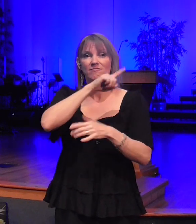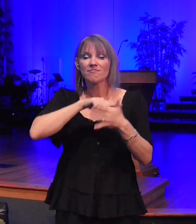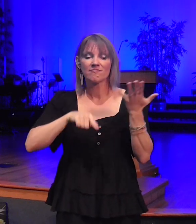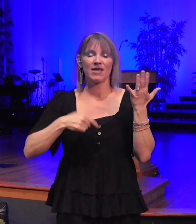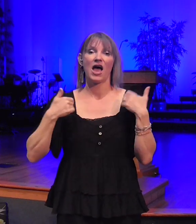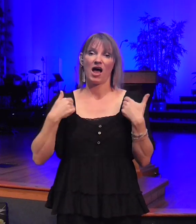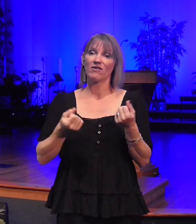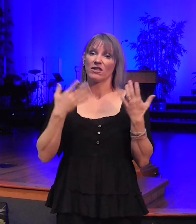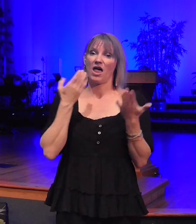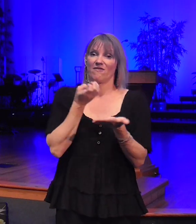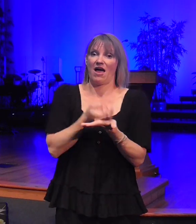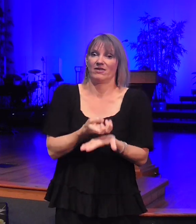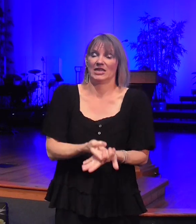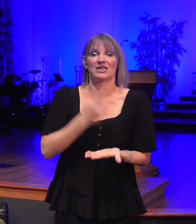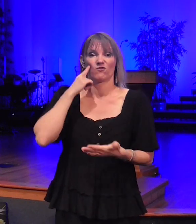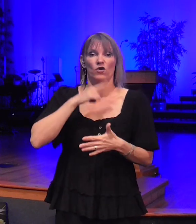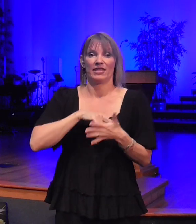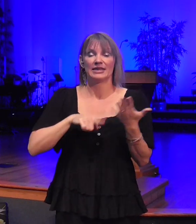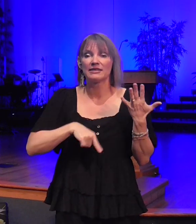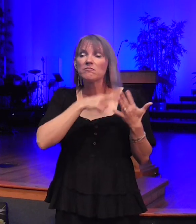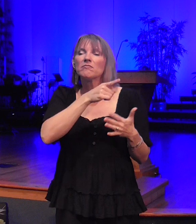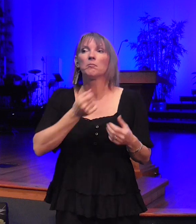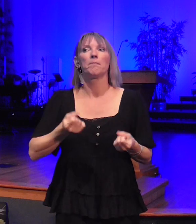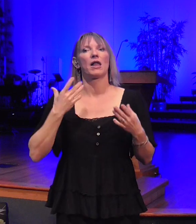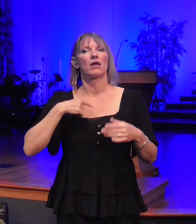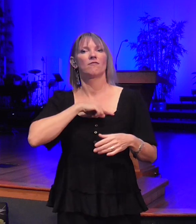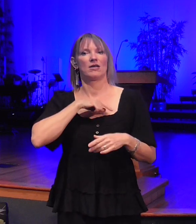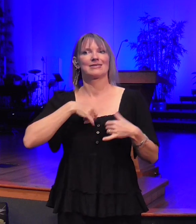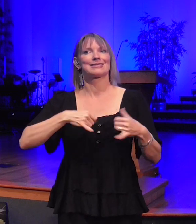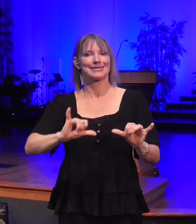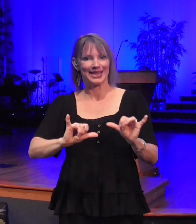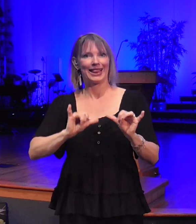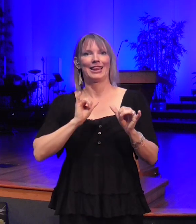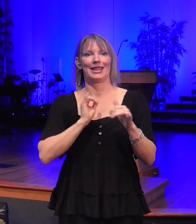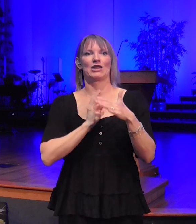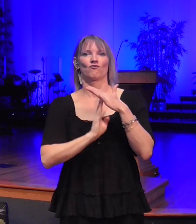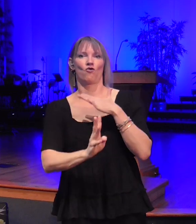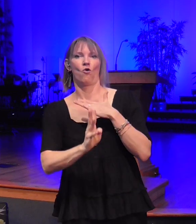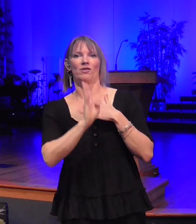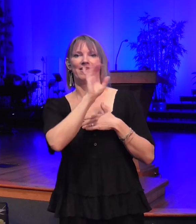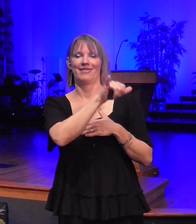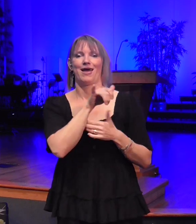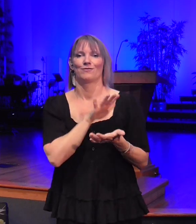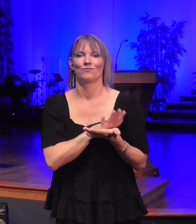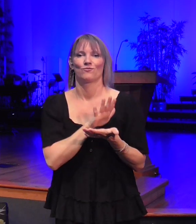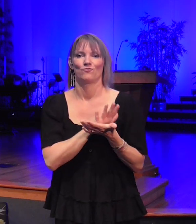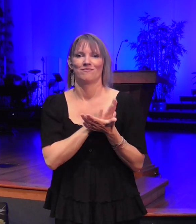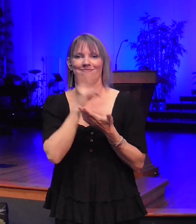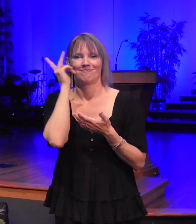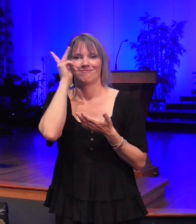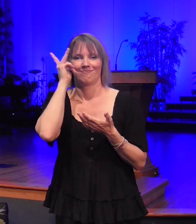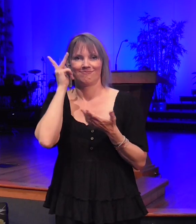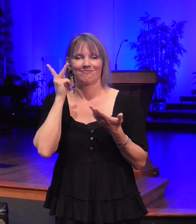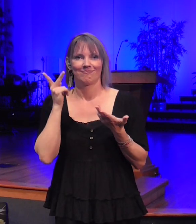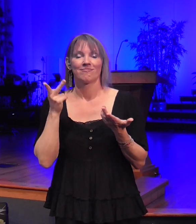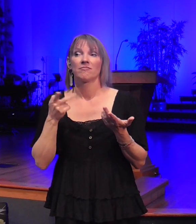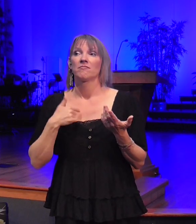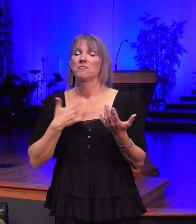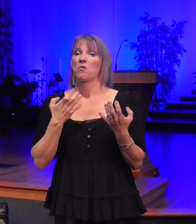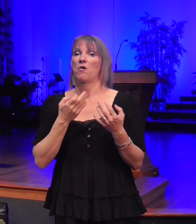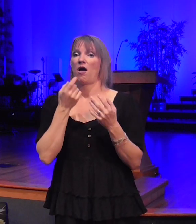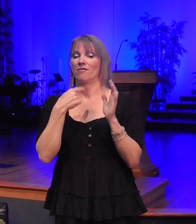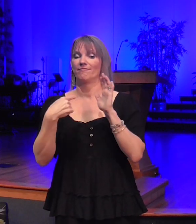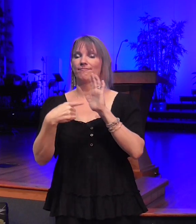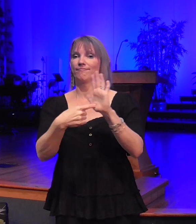it. A lot of us are still regularly enrolled there. What I want to point out is that there's more